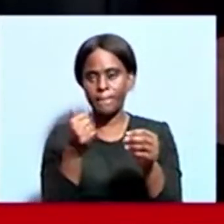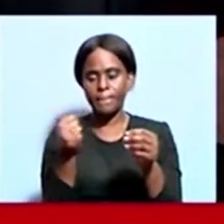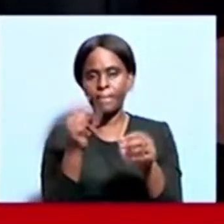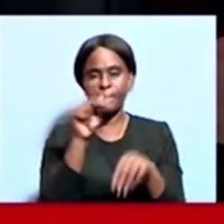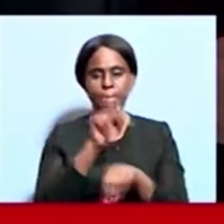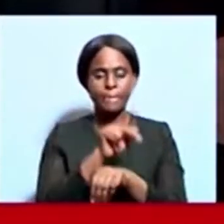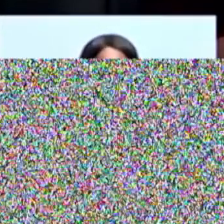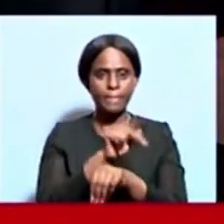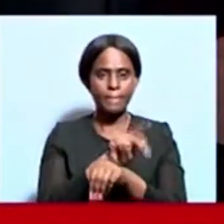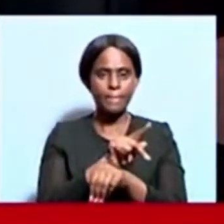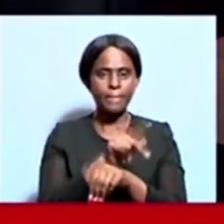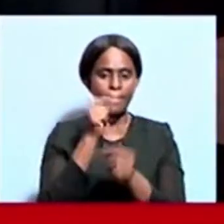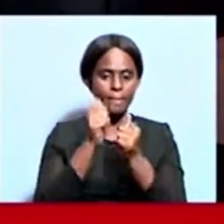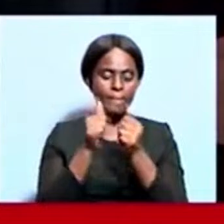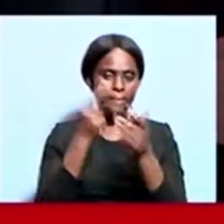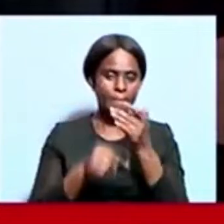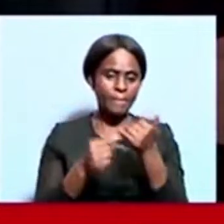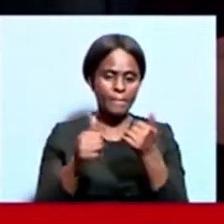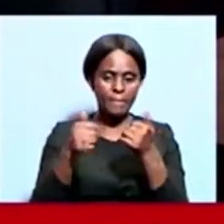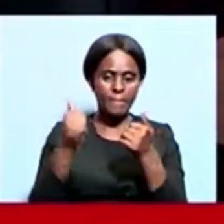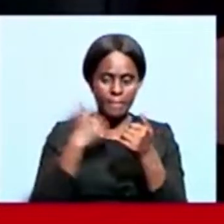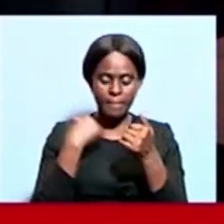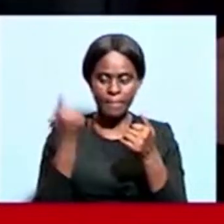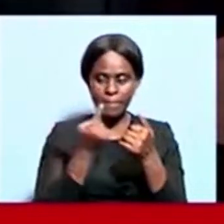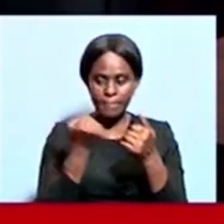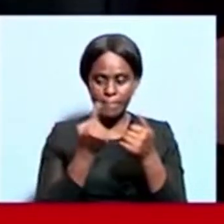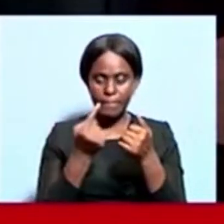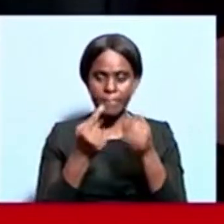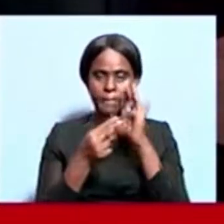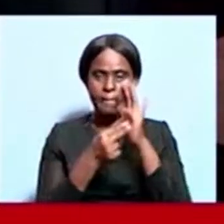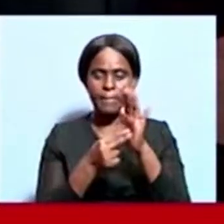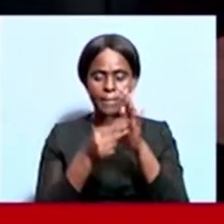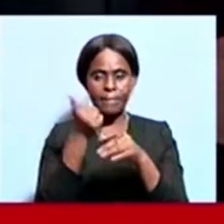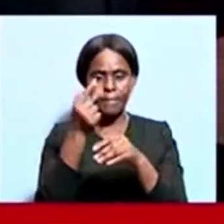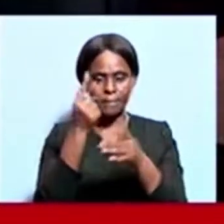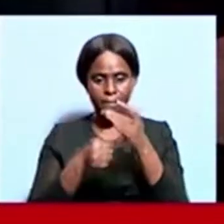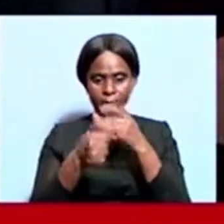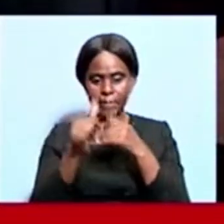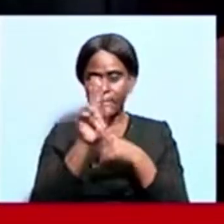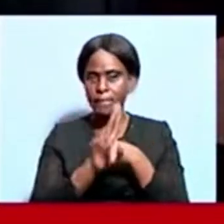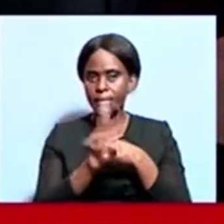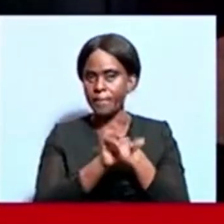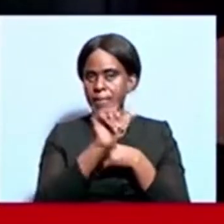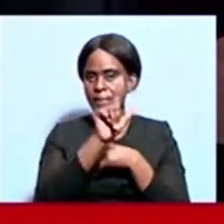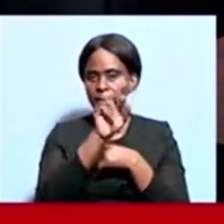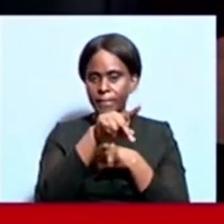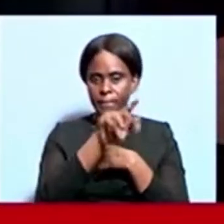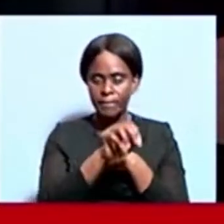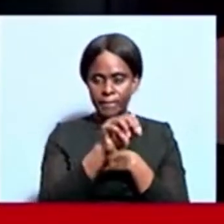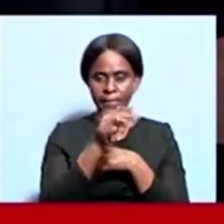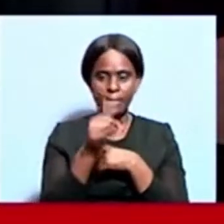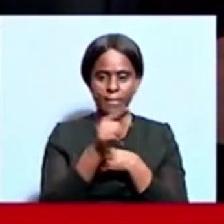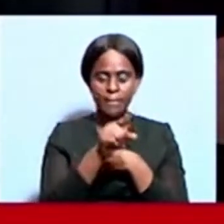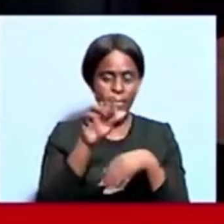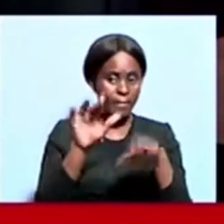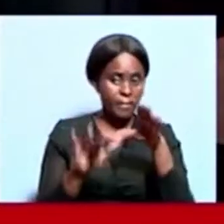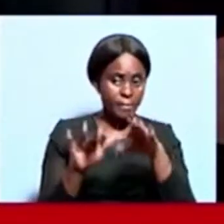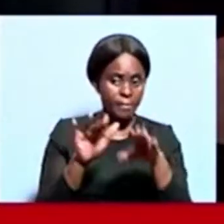projects, because you have only cited 13 that you used under LPO. Now the